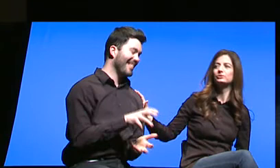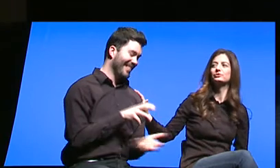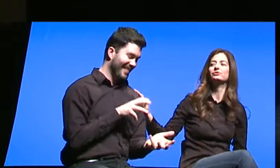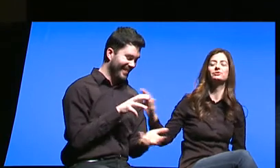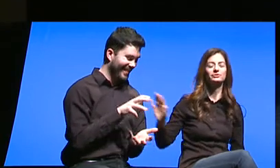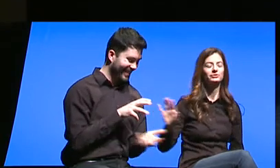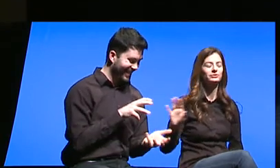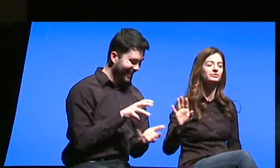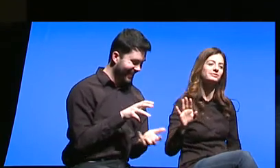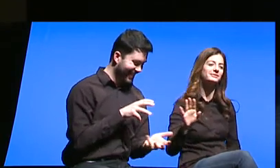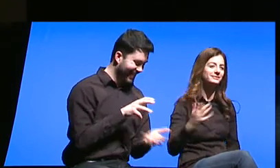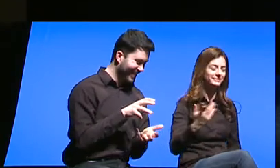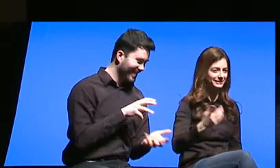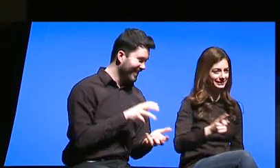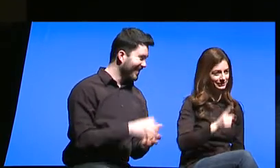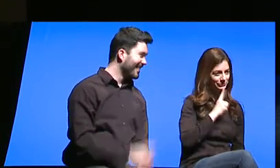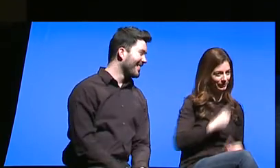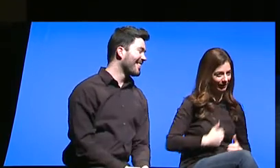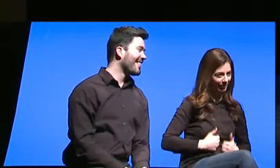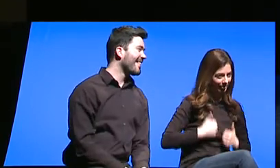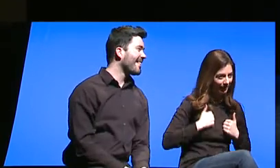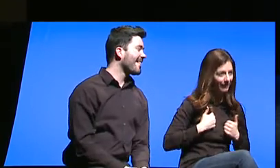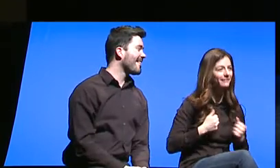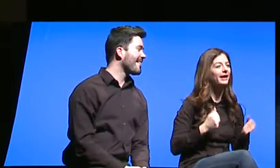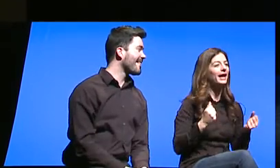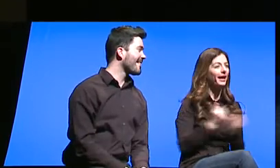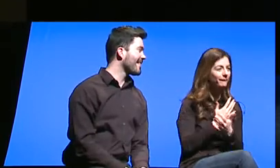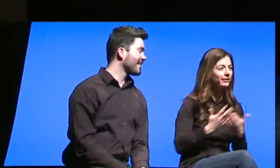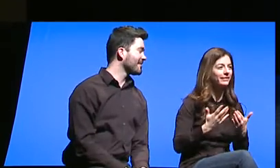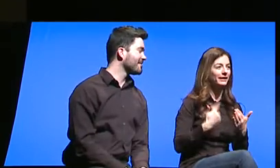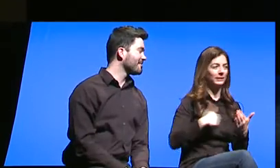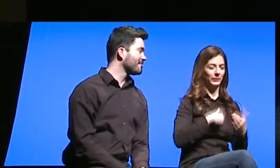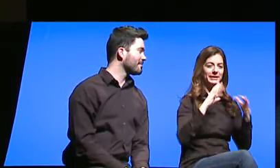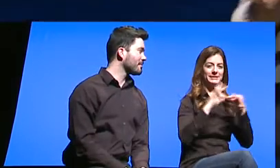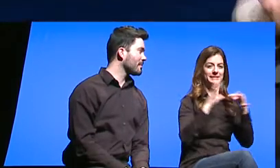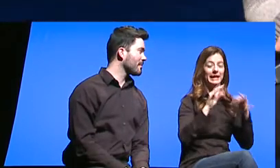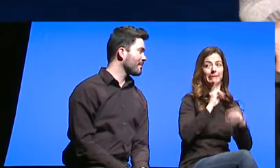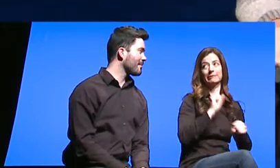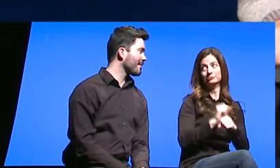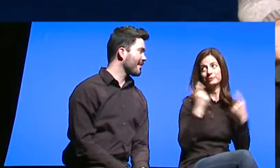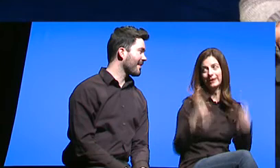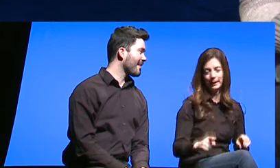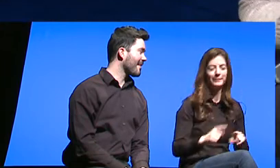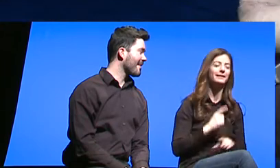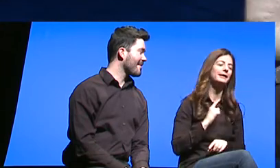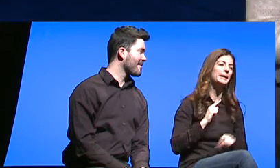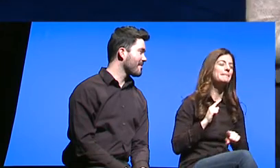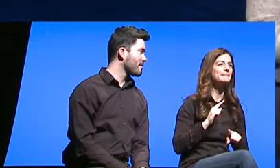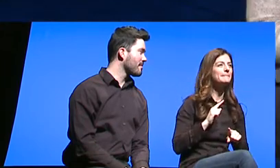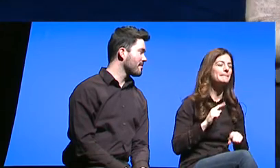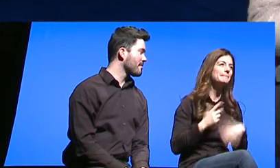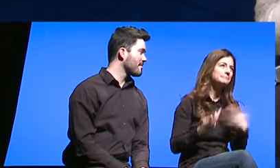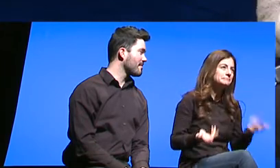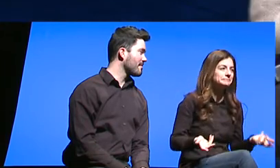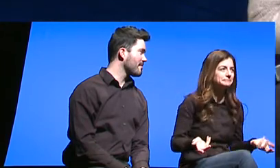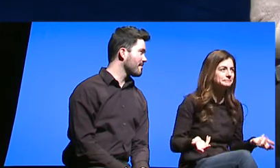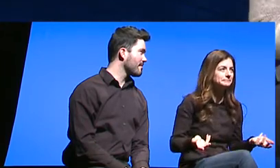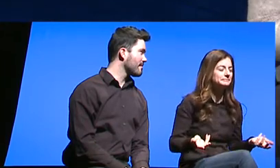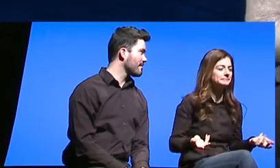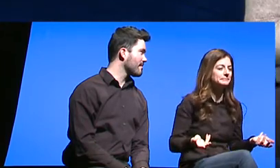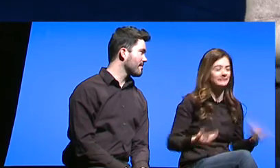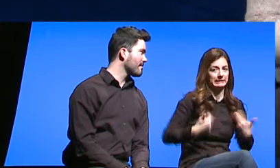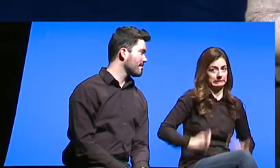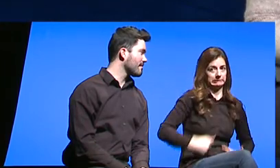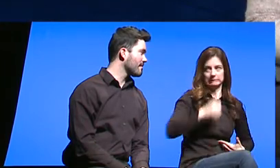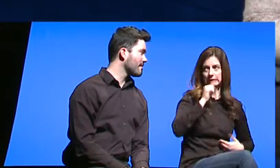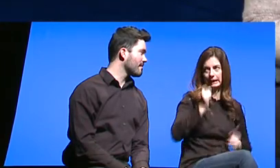these are our real lives. Everything you know about us, you do actually know about us. But I mean, yeah, in this regard, like, it's because I'm also not